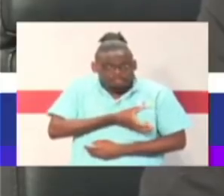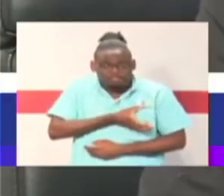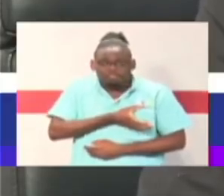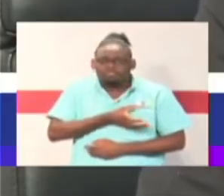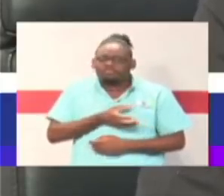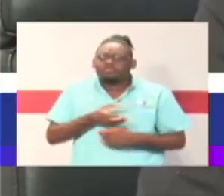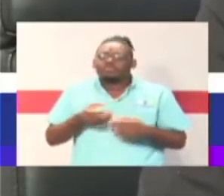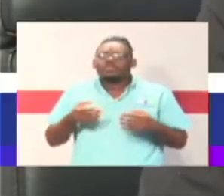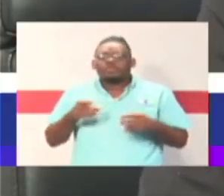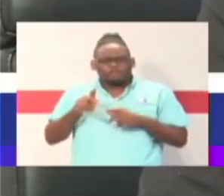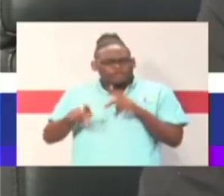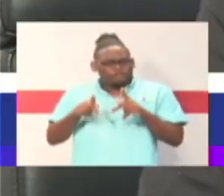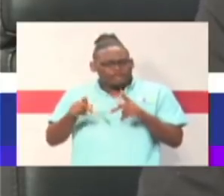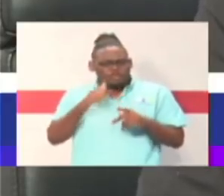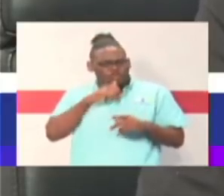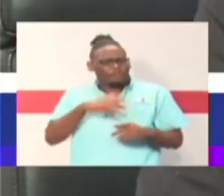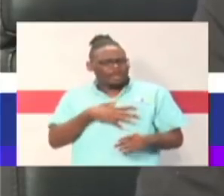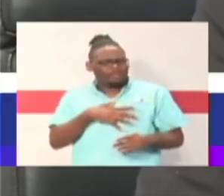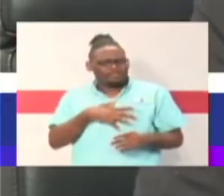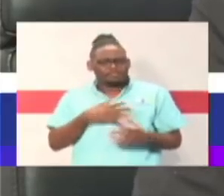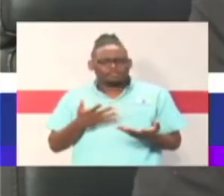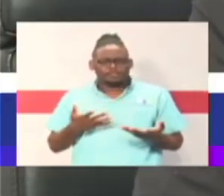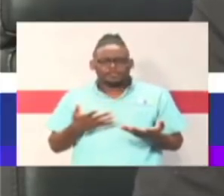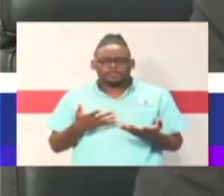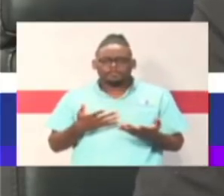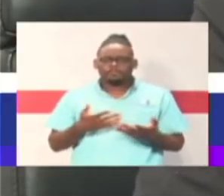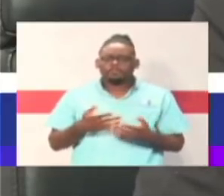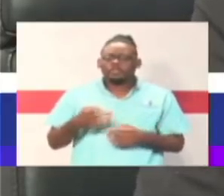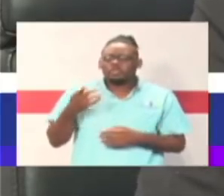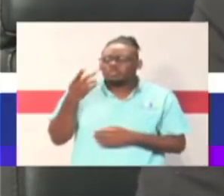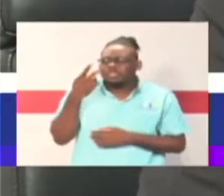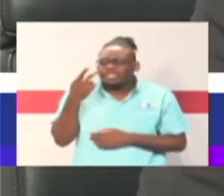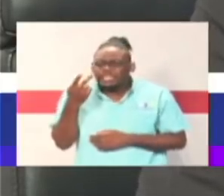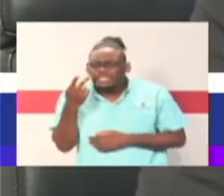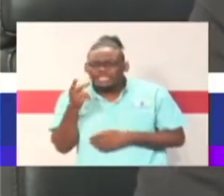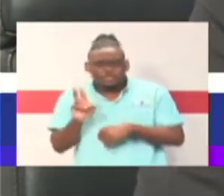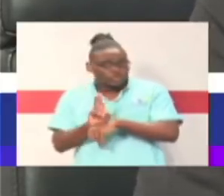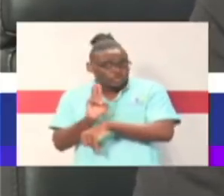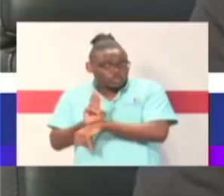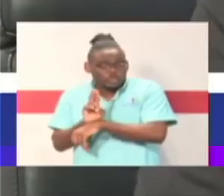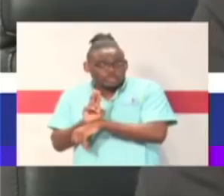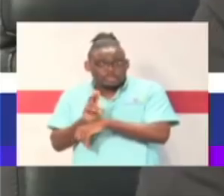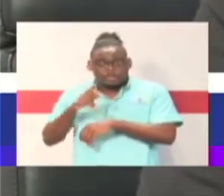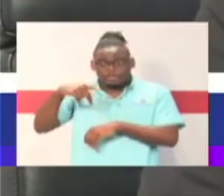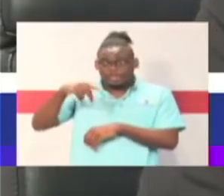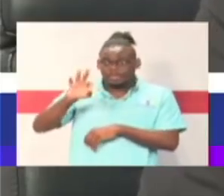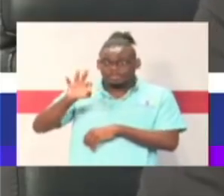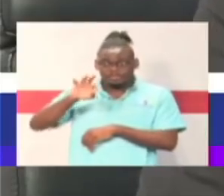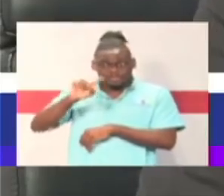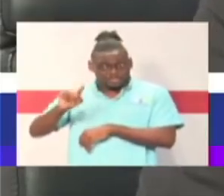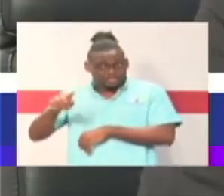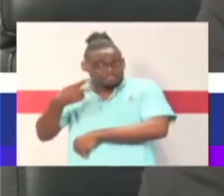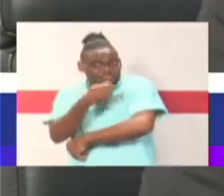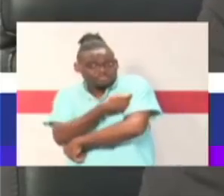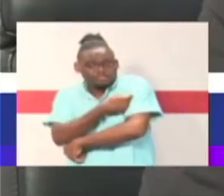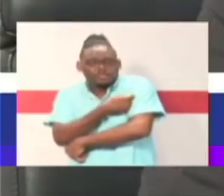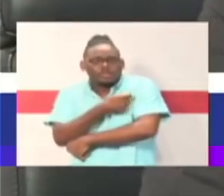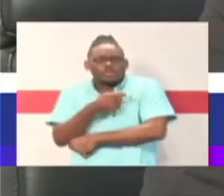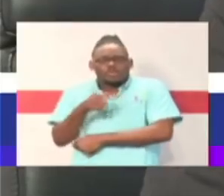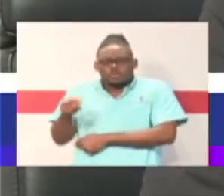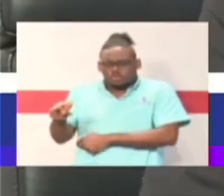to look at the rollout of Pfizer in the breastfeeding population. But what I am urging you to do is, if you're eligible